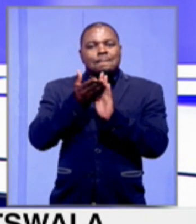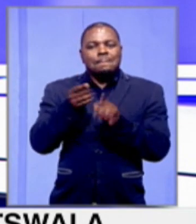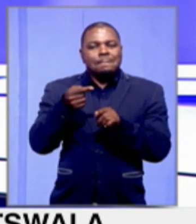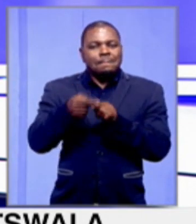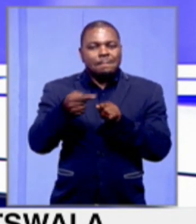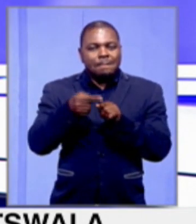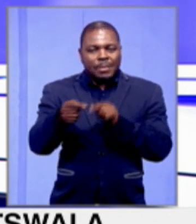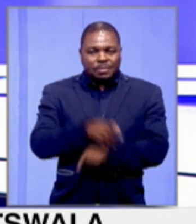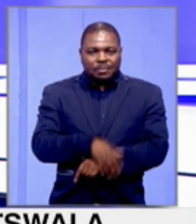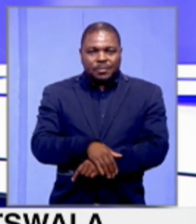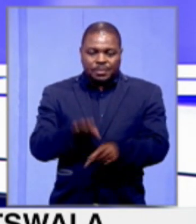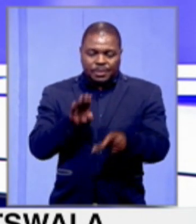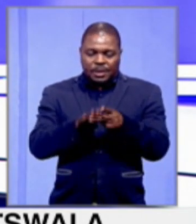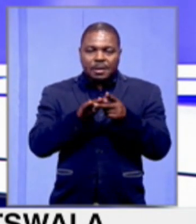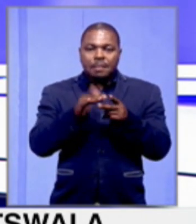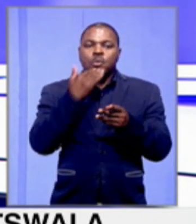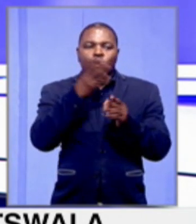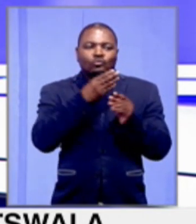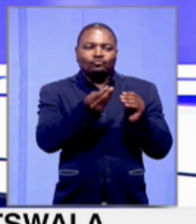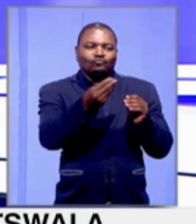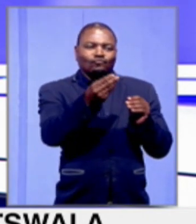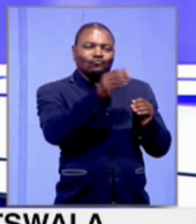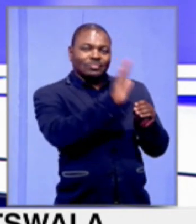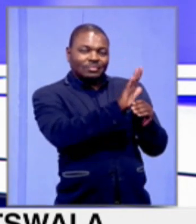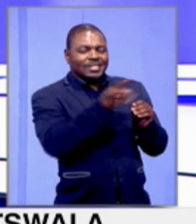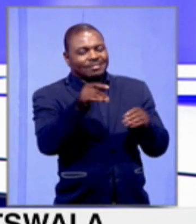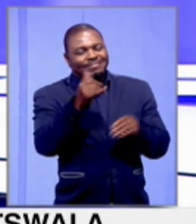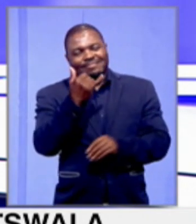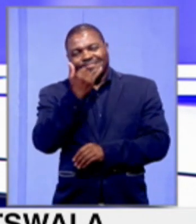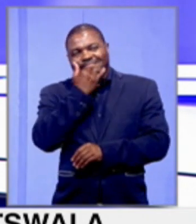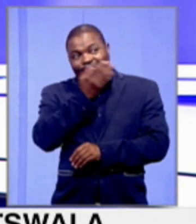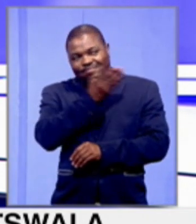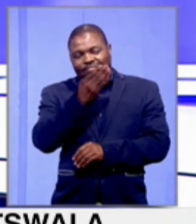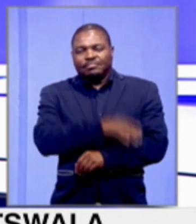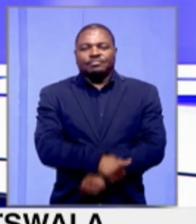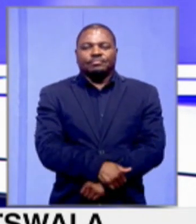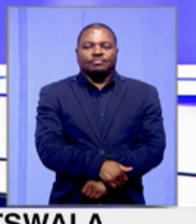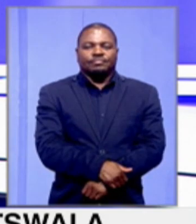godimo ge e le bao ba nang le dipeeletso ba miemiela.